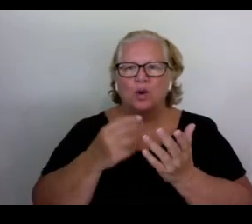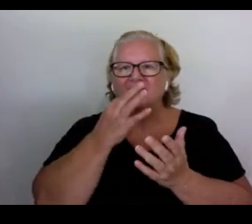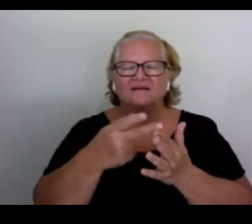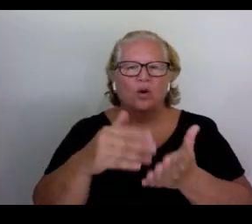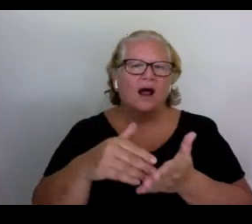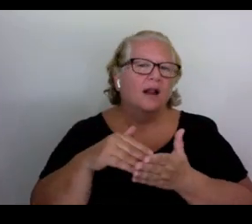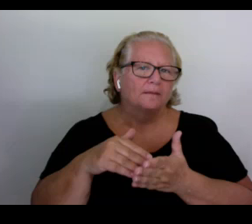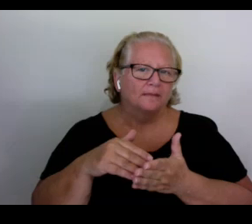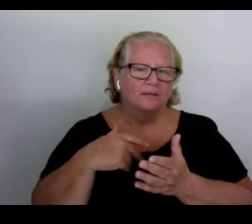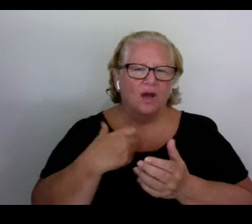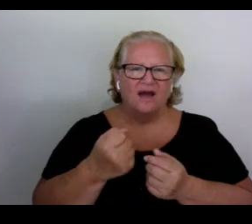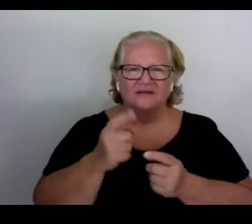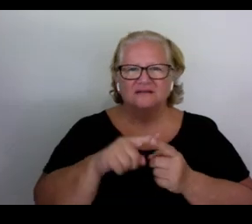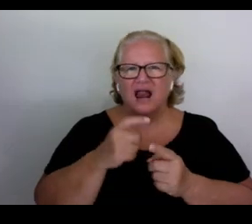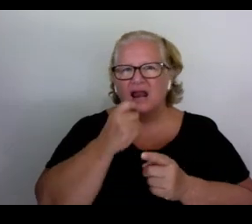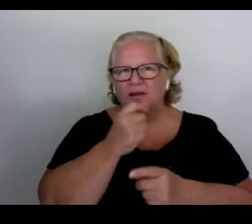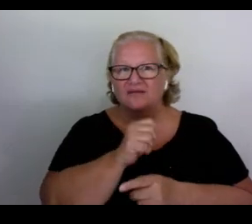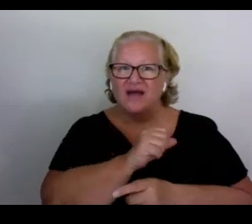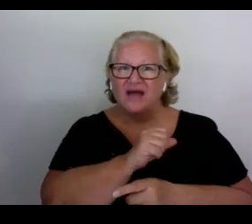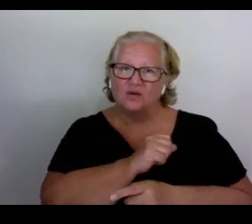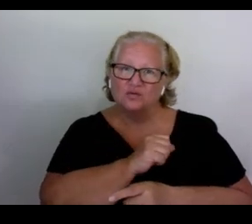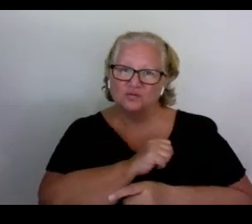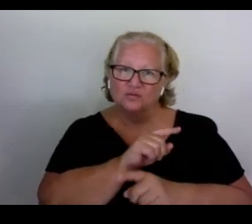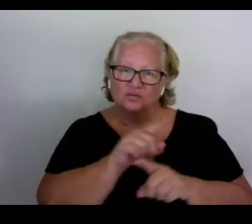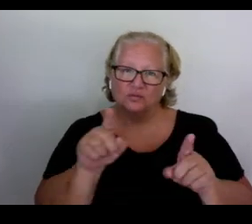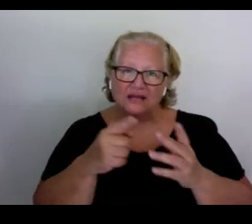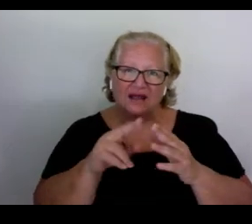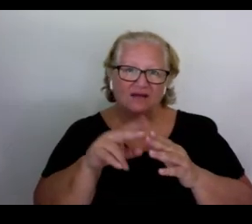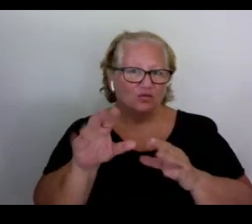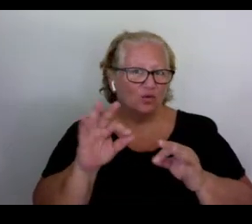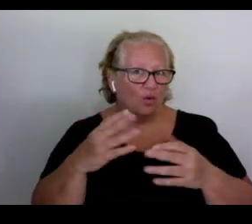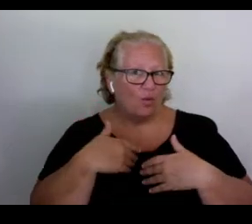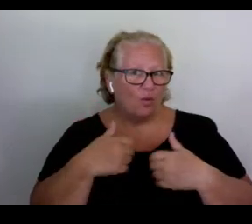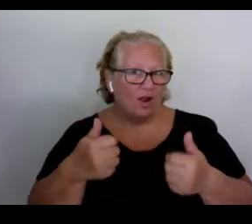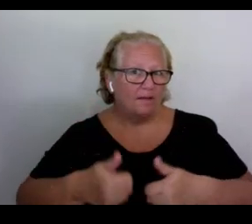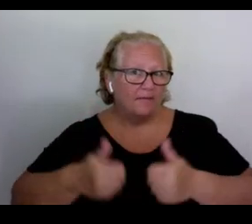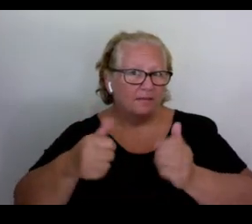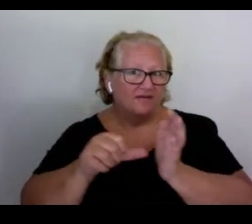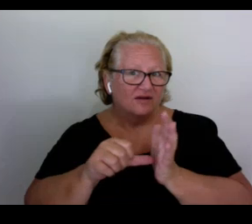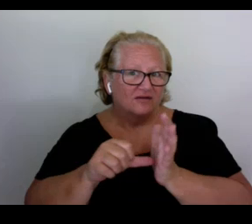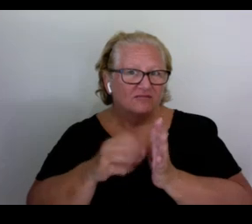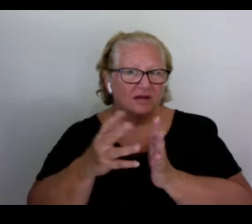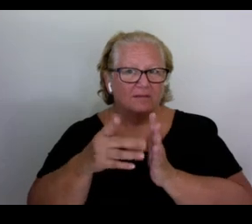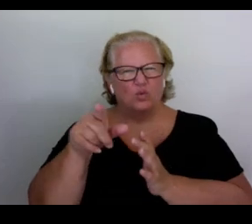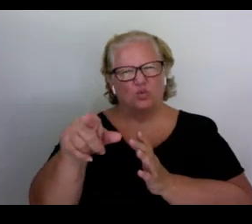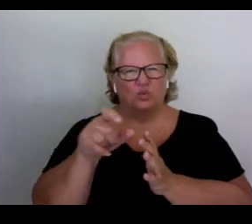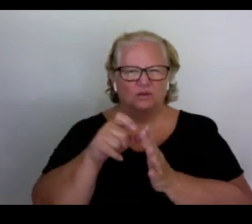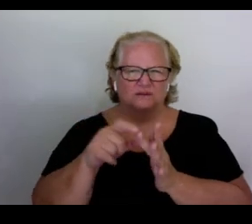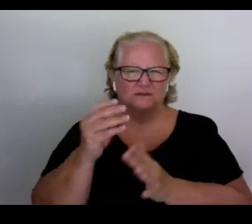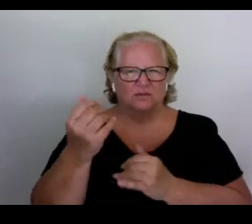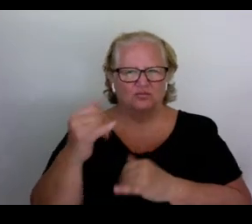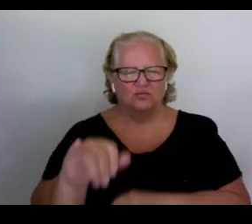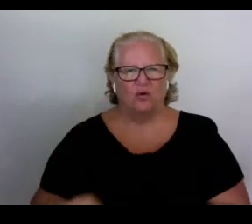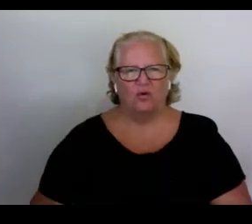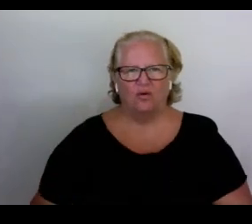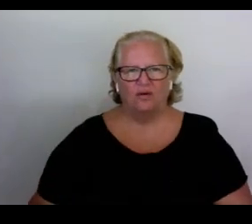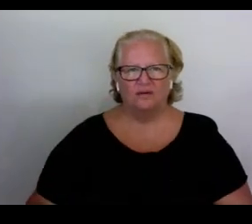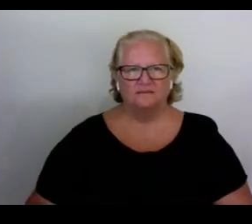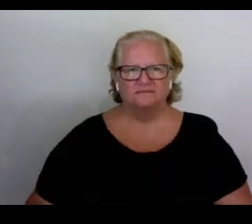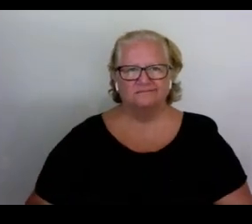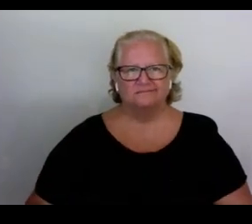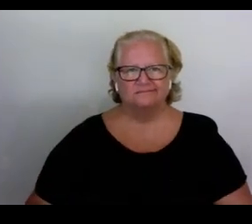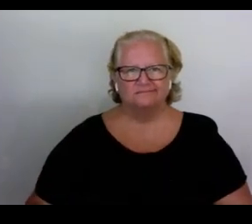attitude in society where if you're not doing well financially, you must have done something wrong. And my experience is